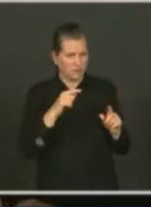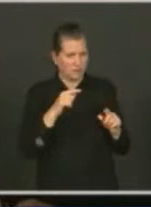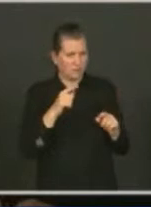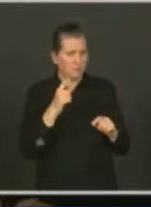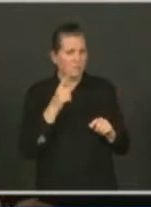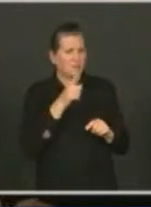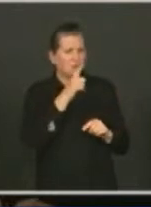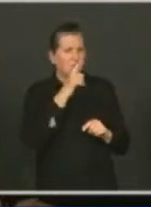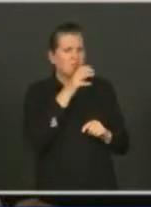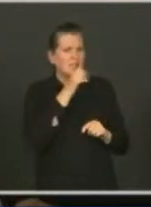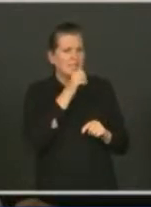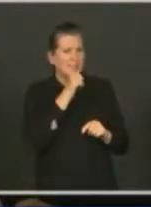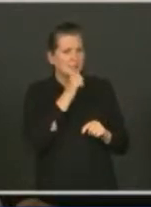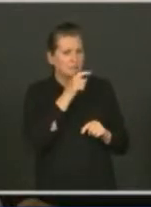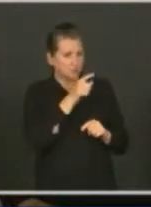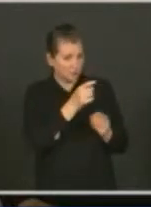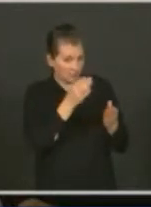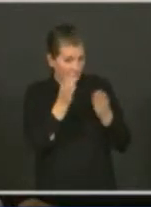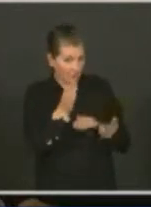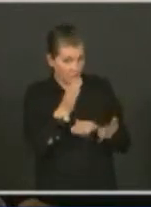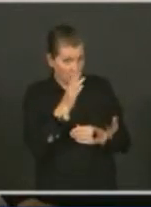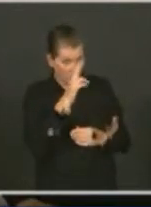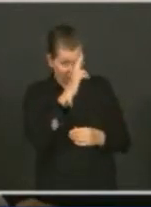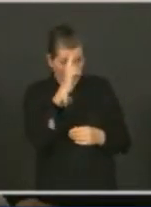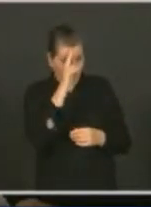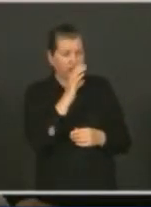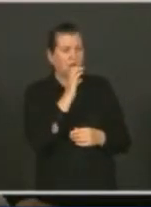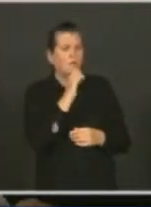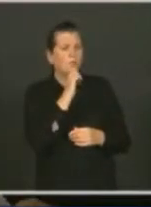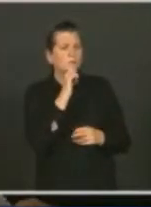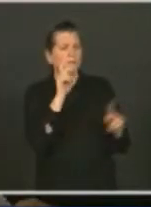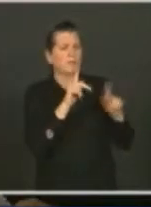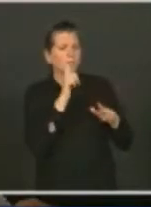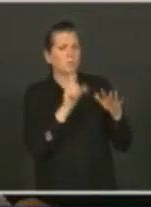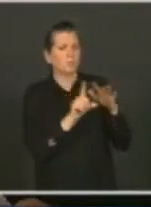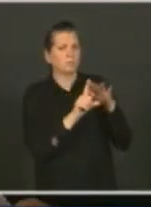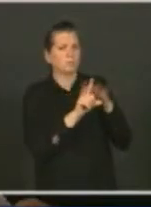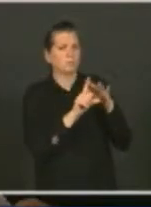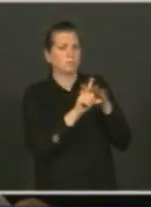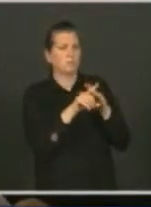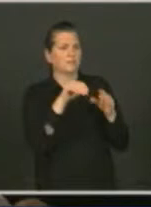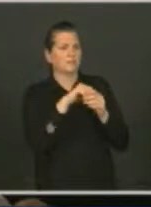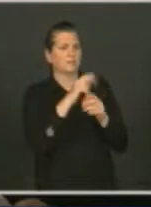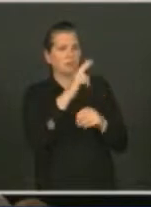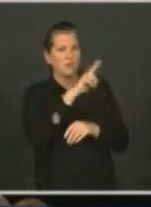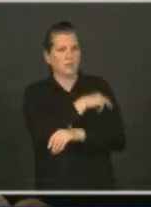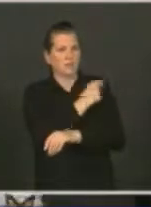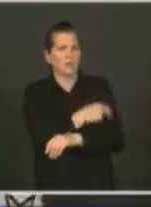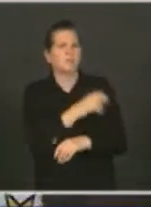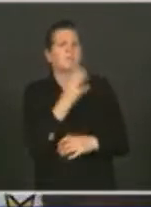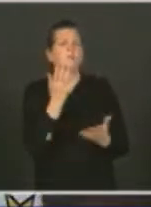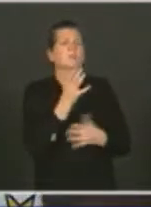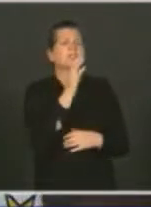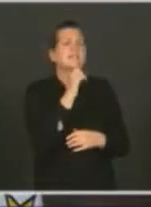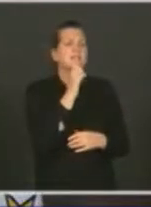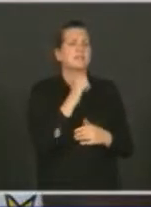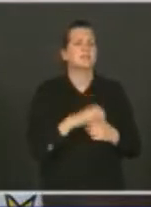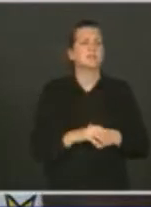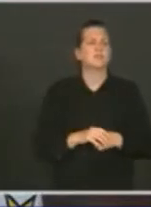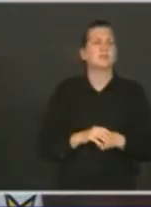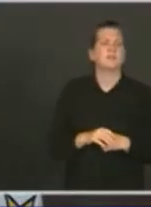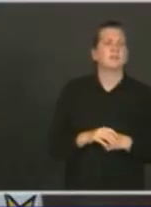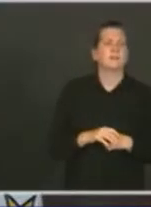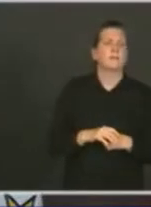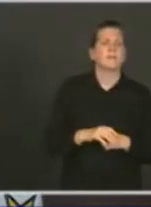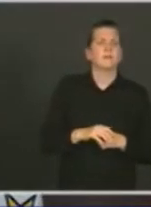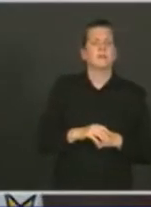there in the front lines. How old are these people that are being that they have to stay in the hospital that you're dealing with? So earlier on